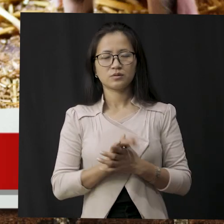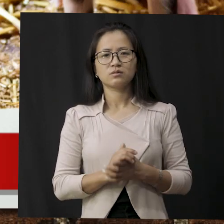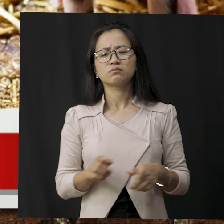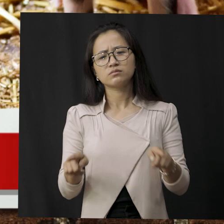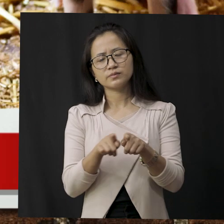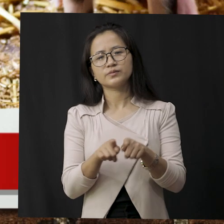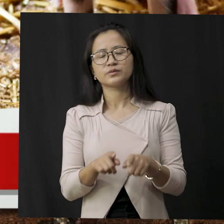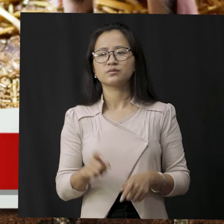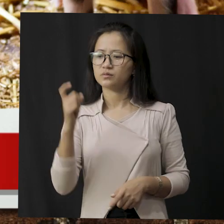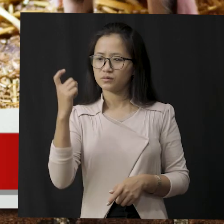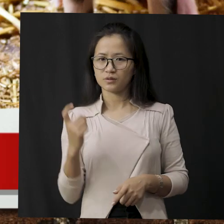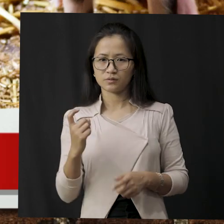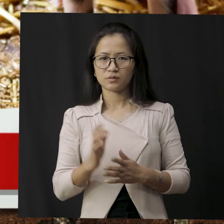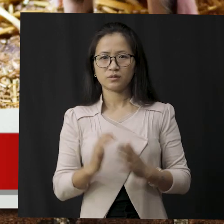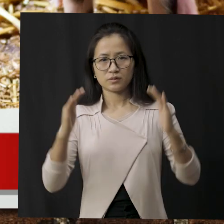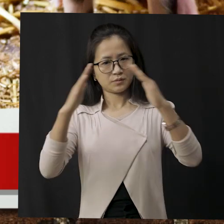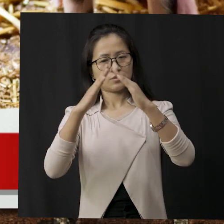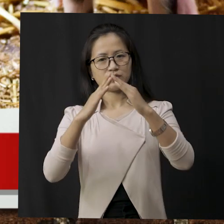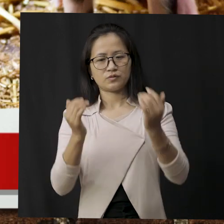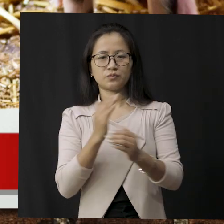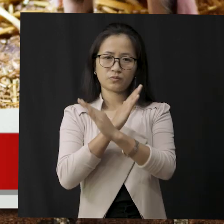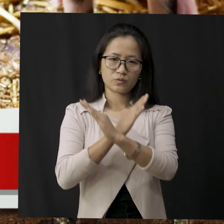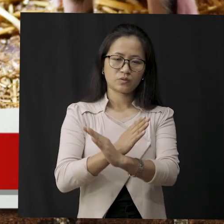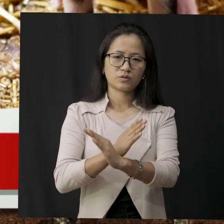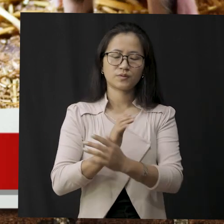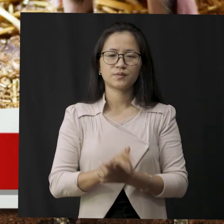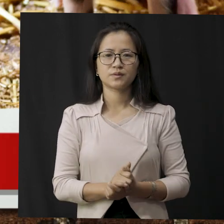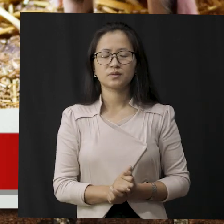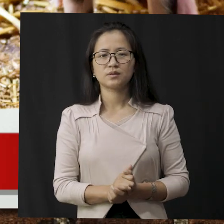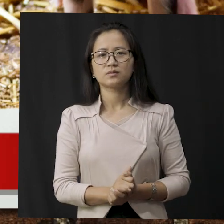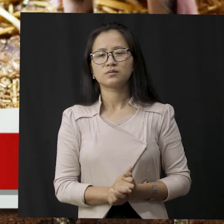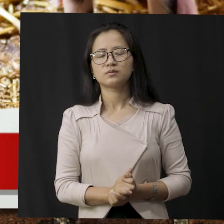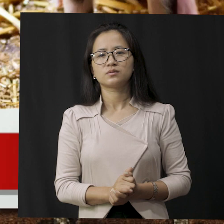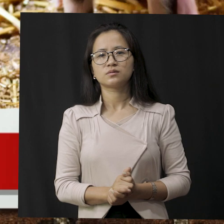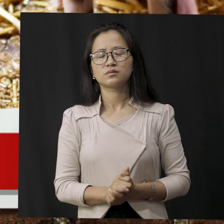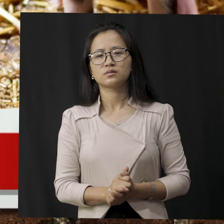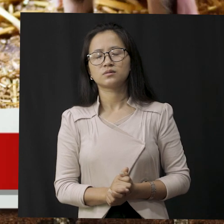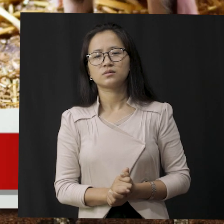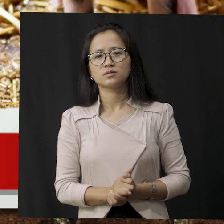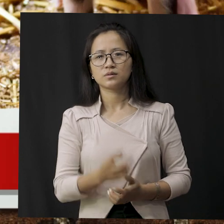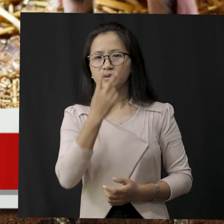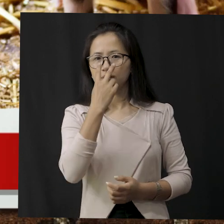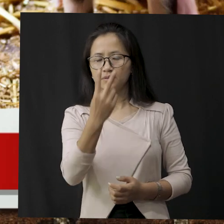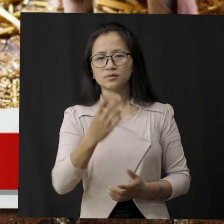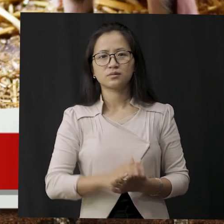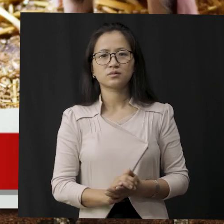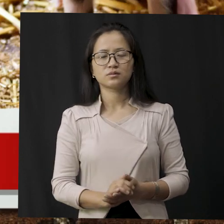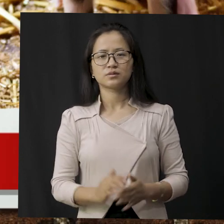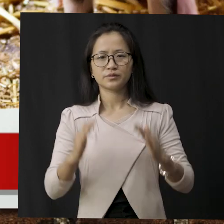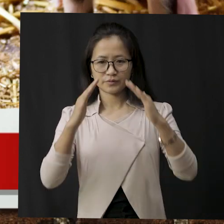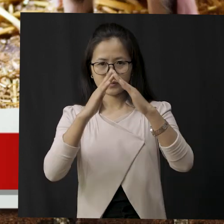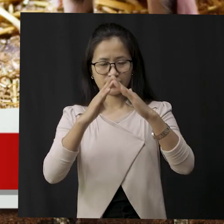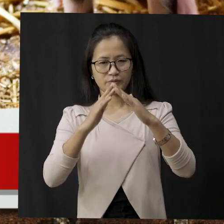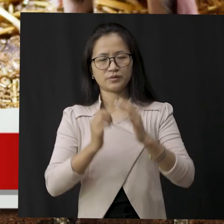like us, they need shelter for protection. They need to be protected. So let's see shelter